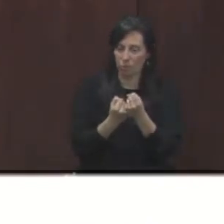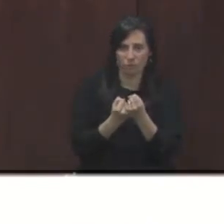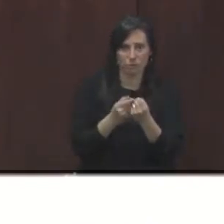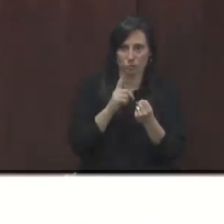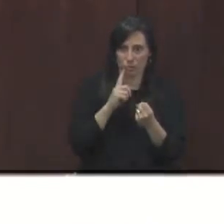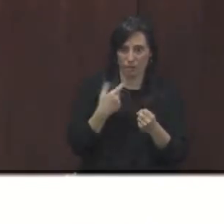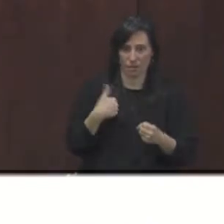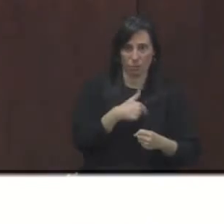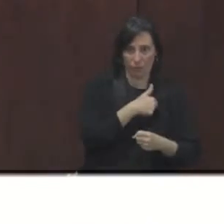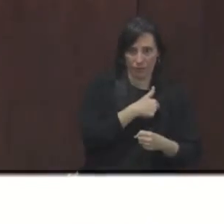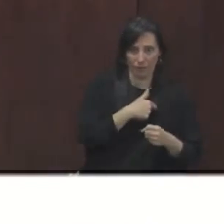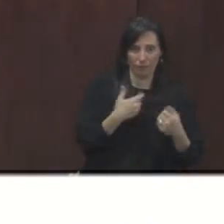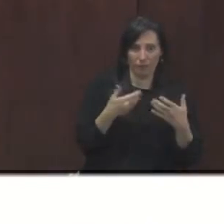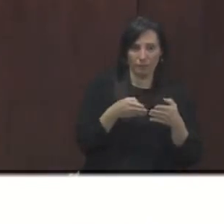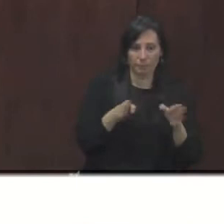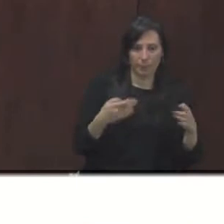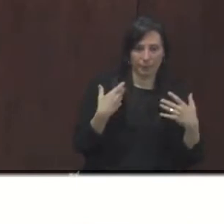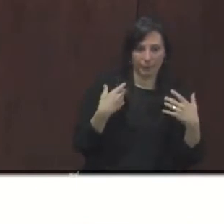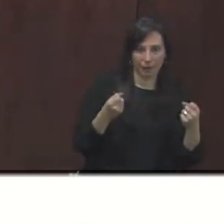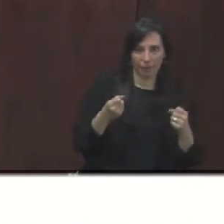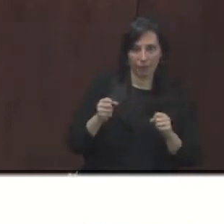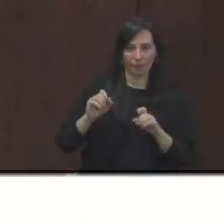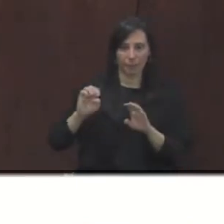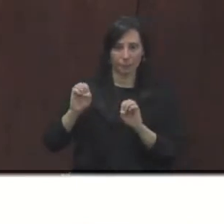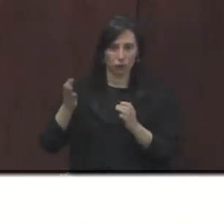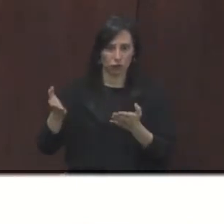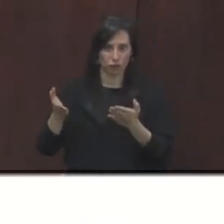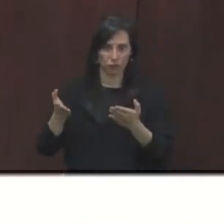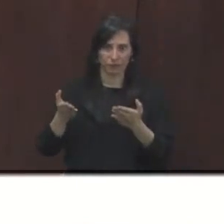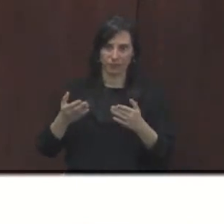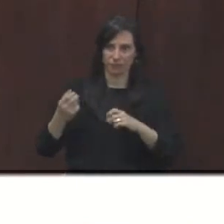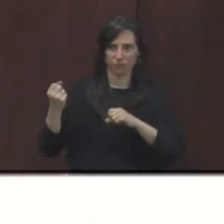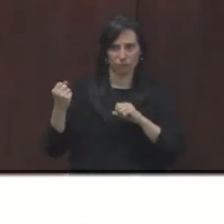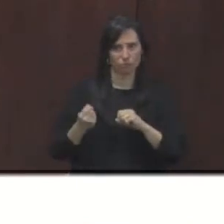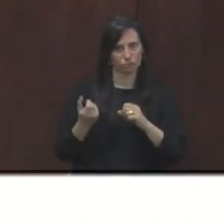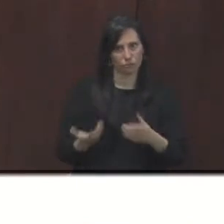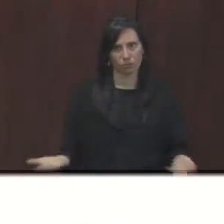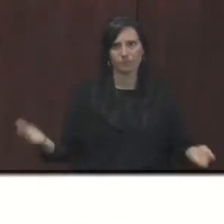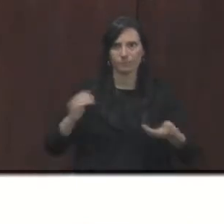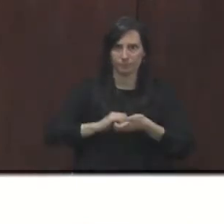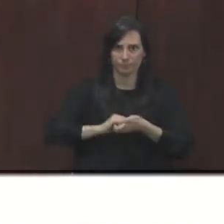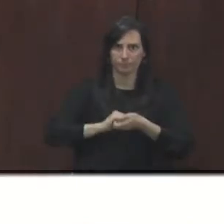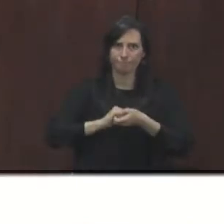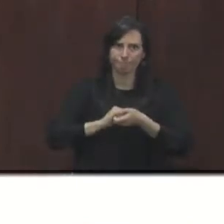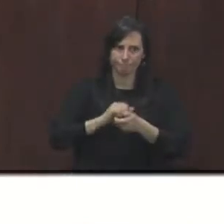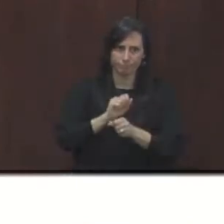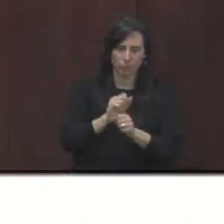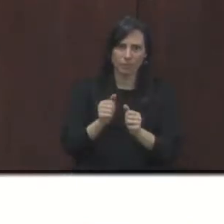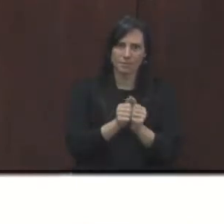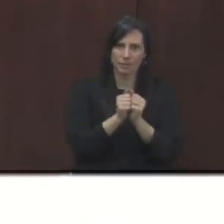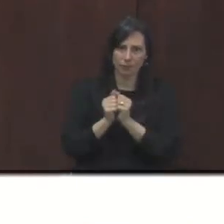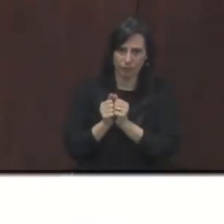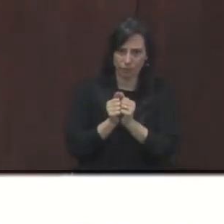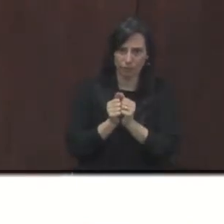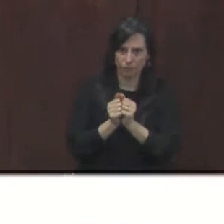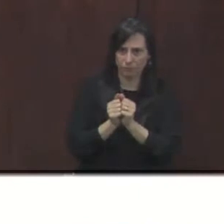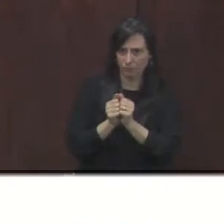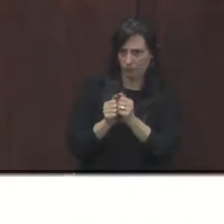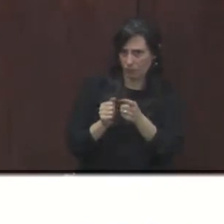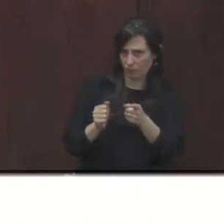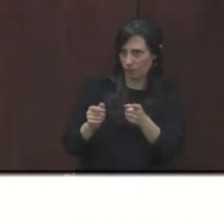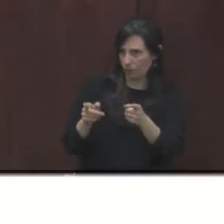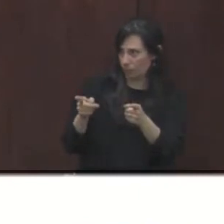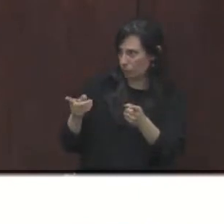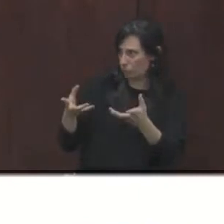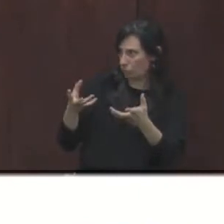emergency services working together as a unified team. Yeah, you want to take questions on vaccine